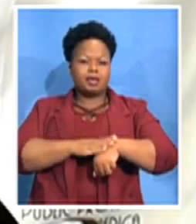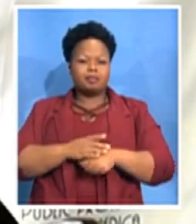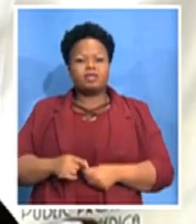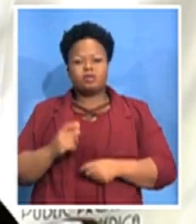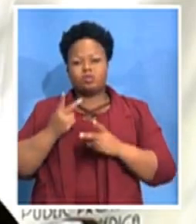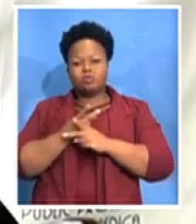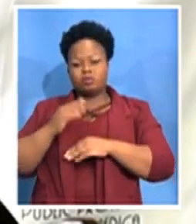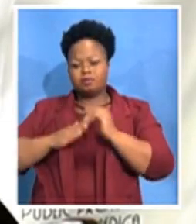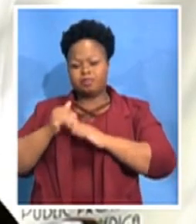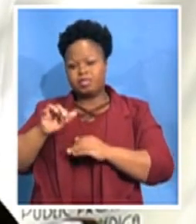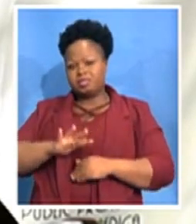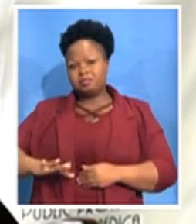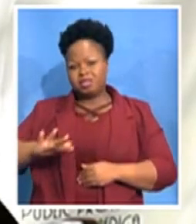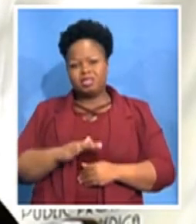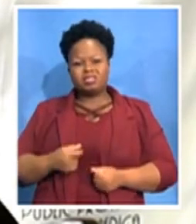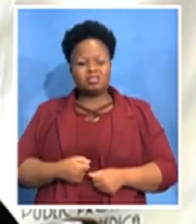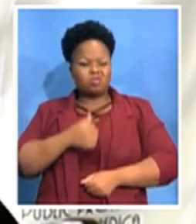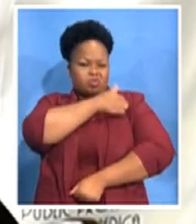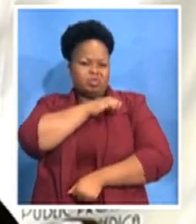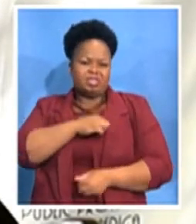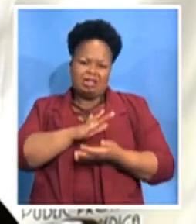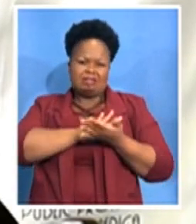of hospitals and lack of equipment.